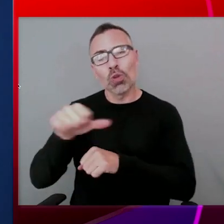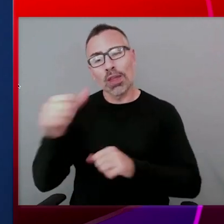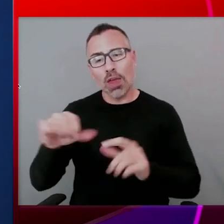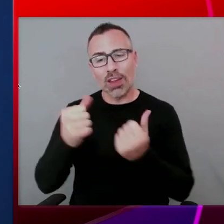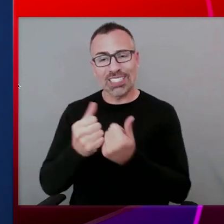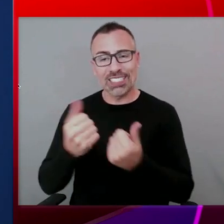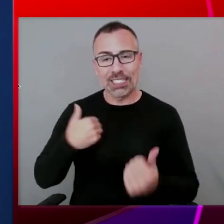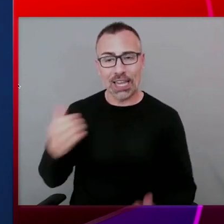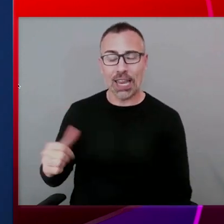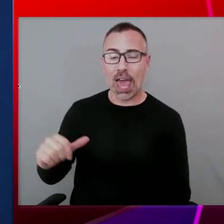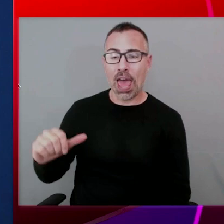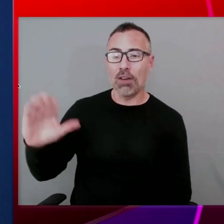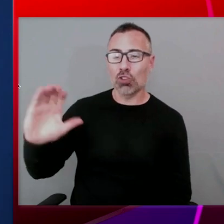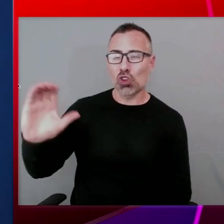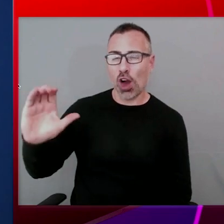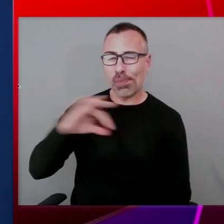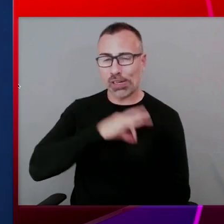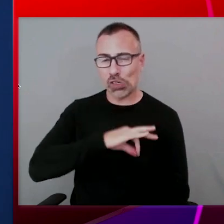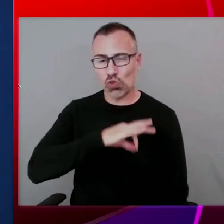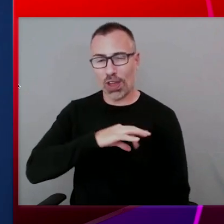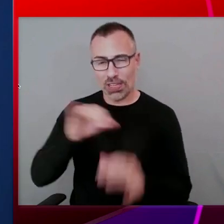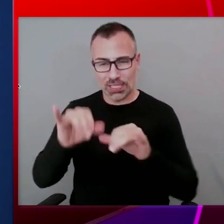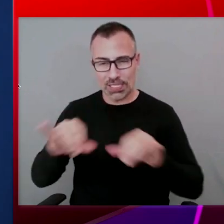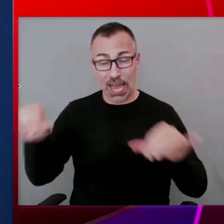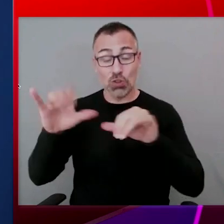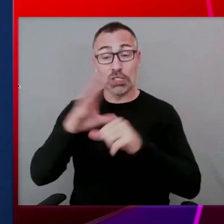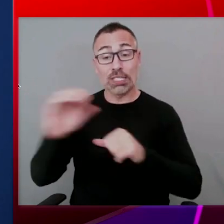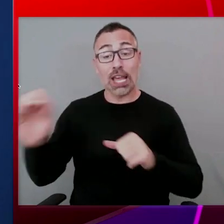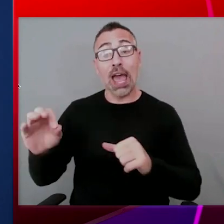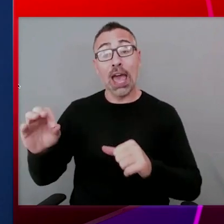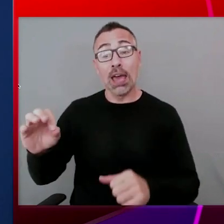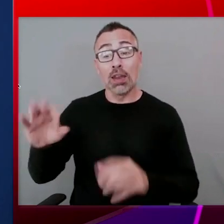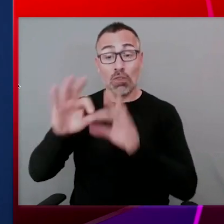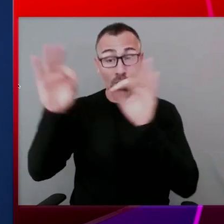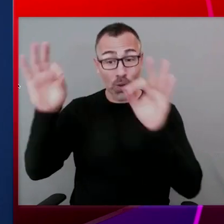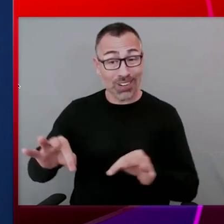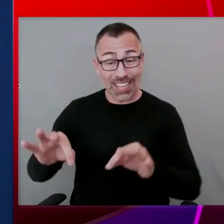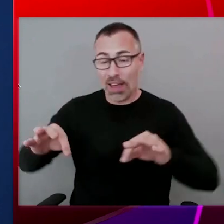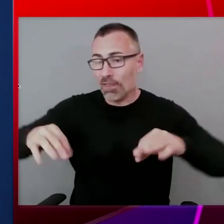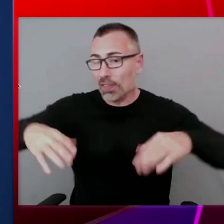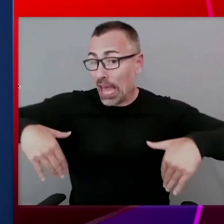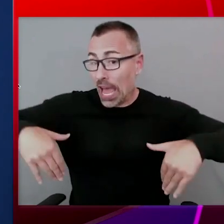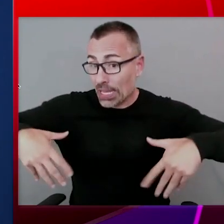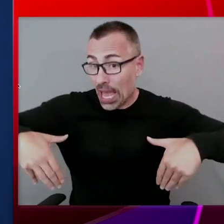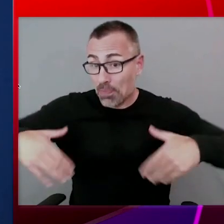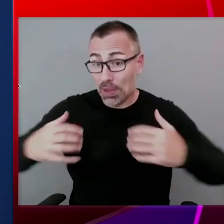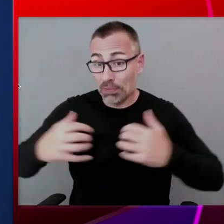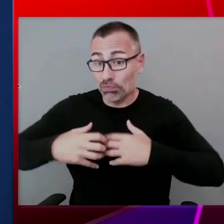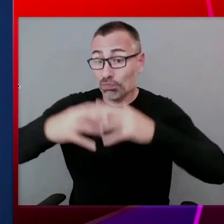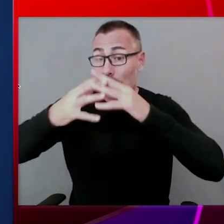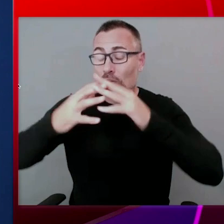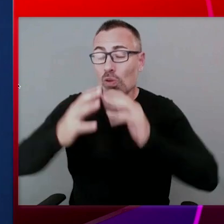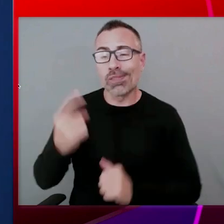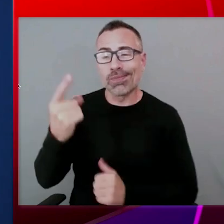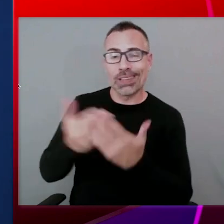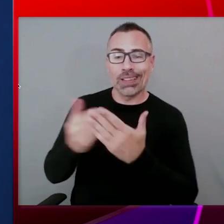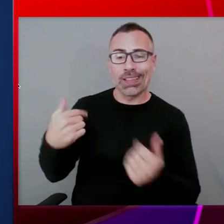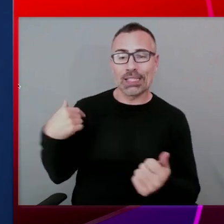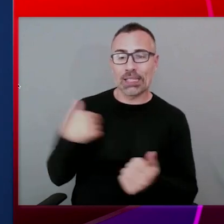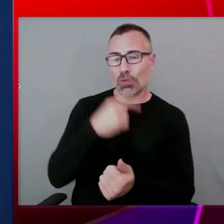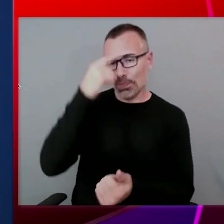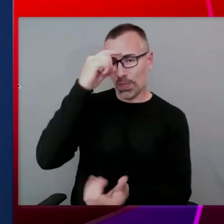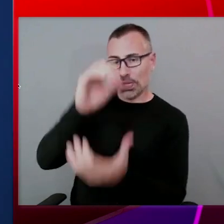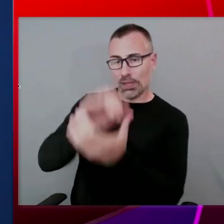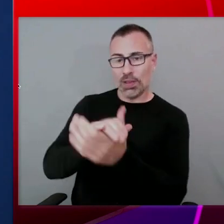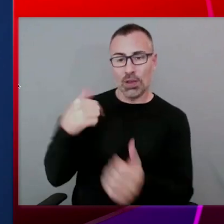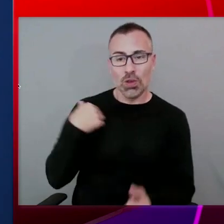and frameworks that are not yet in existence. Because one of the things that we believe strongly in is we're not